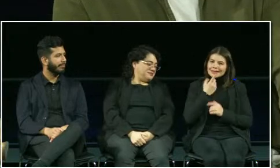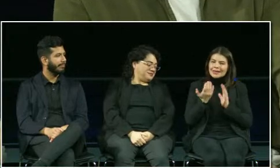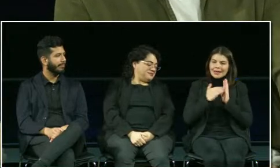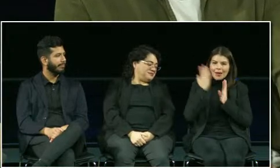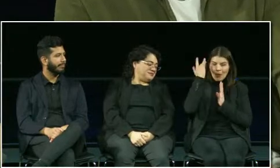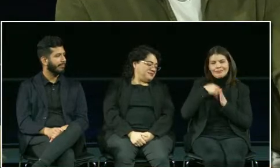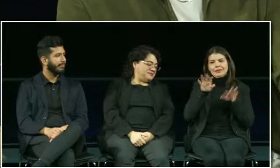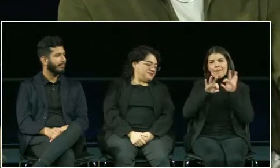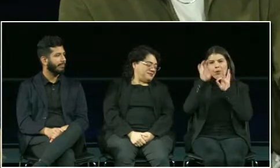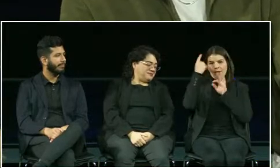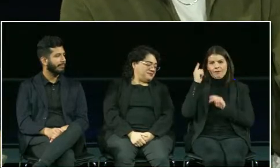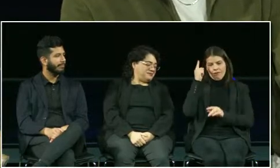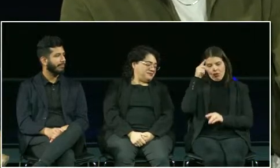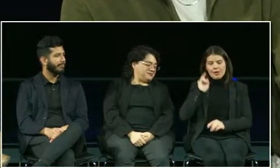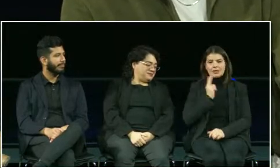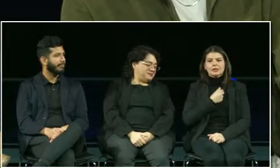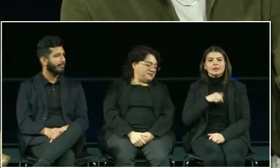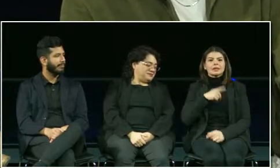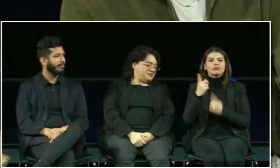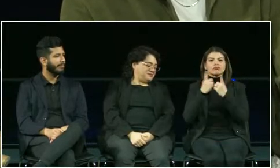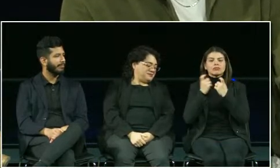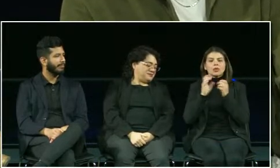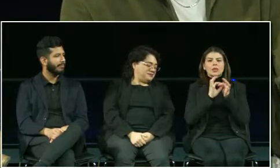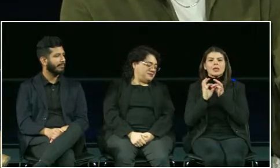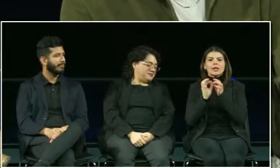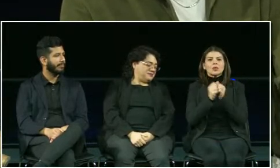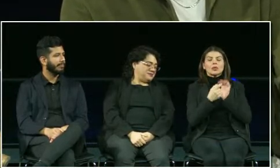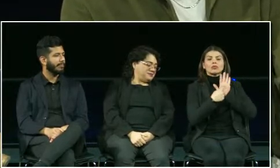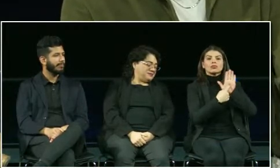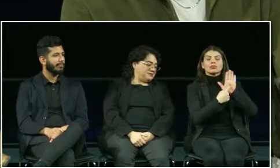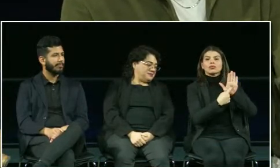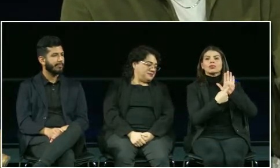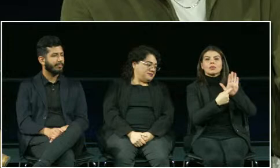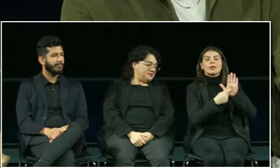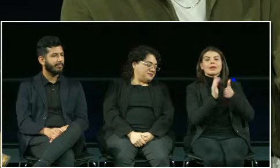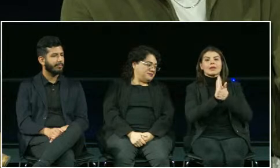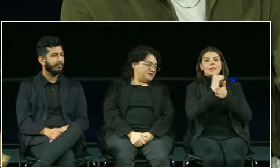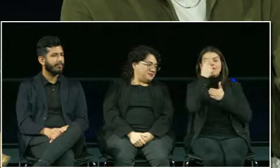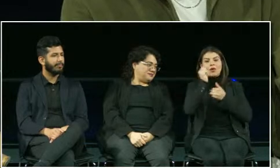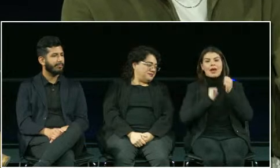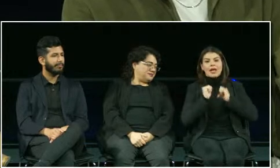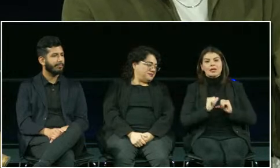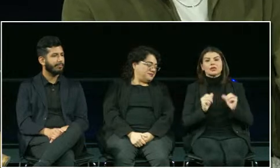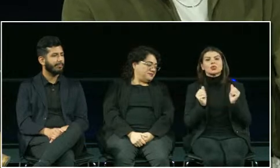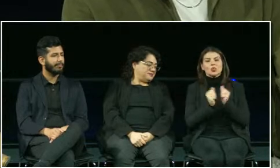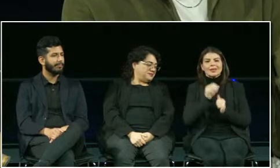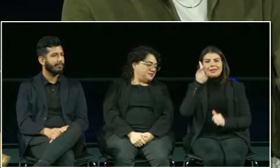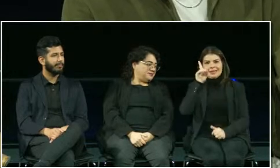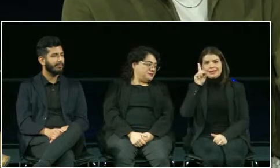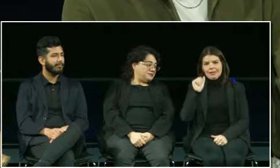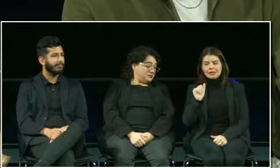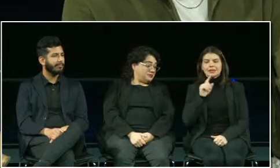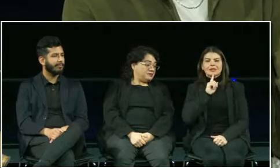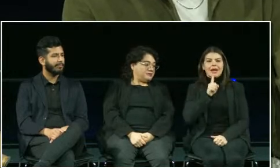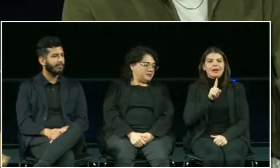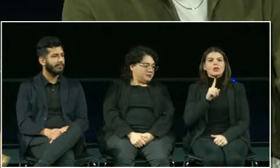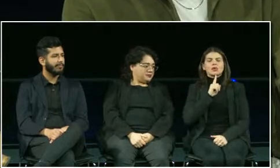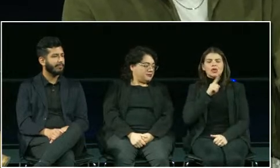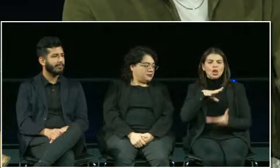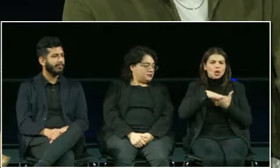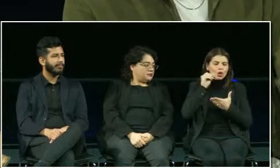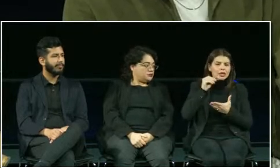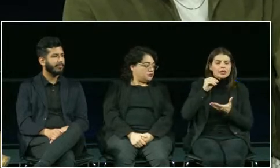us. But for obvious reasons, we get asked questions about representation in the film for actors with disabilities and learning